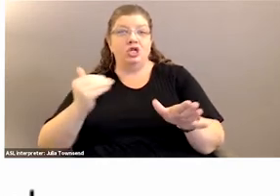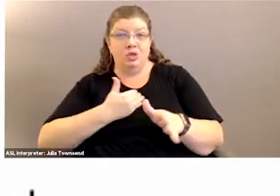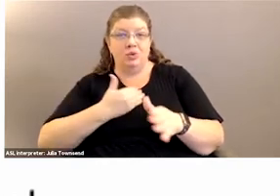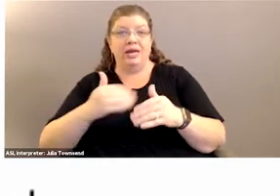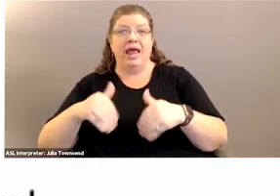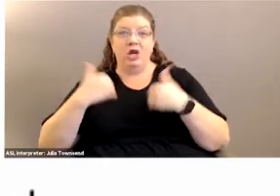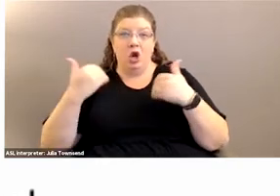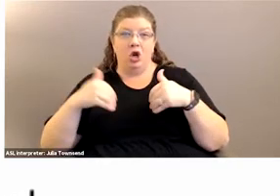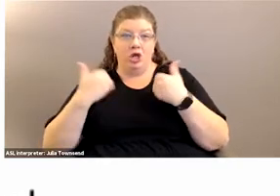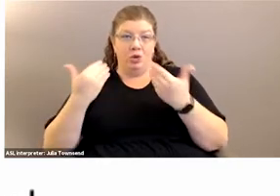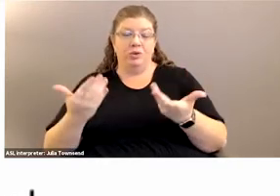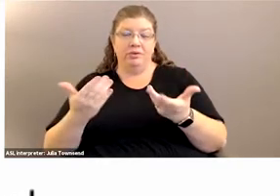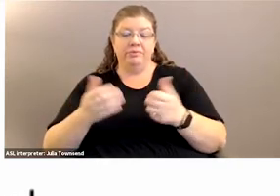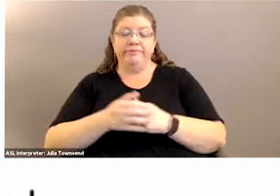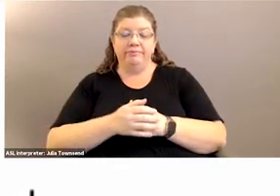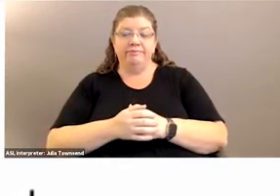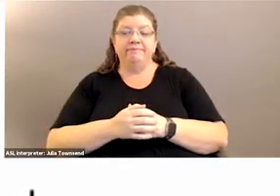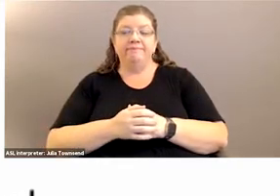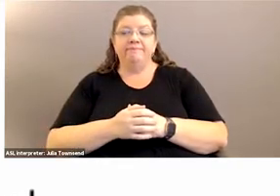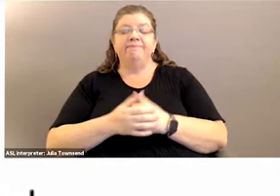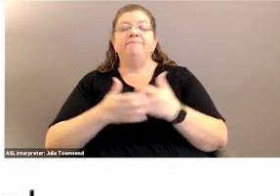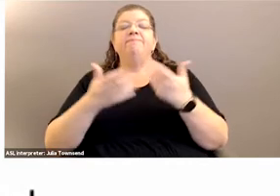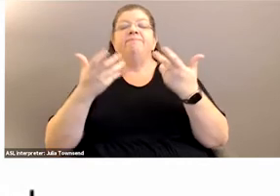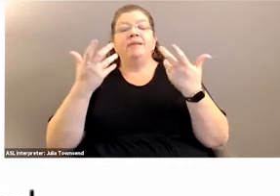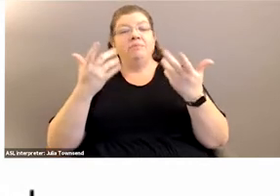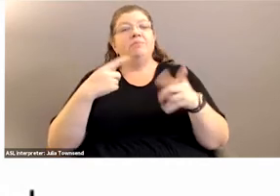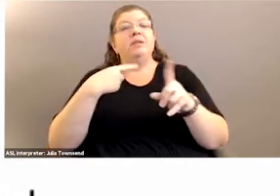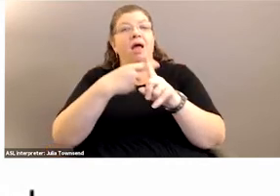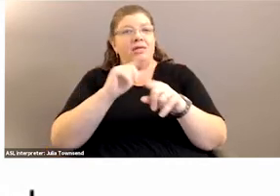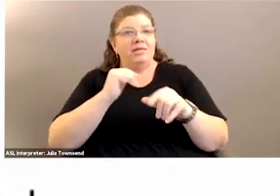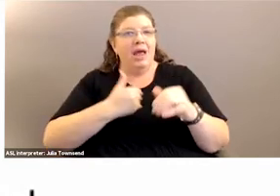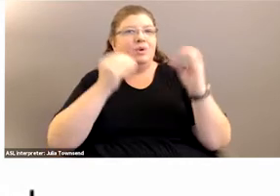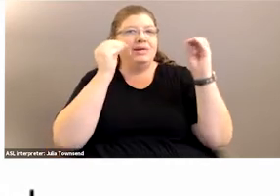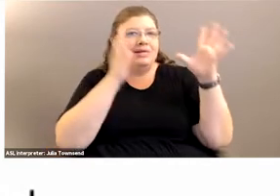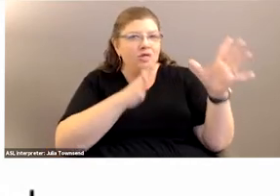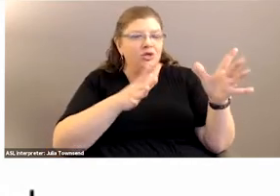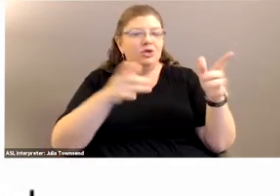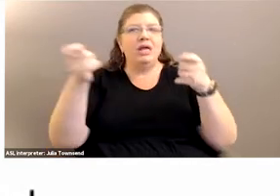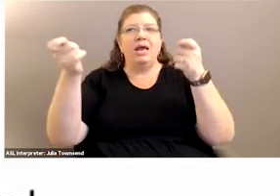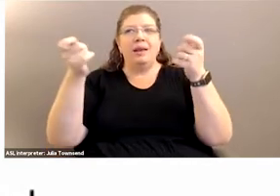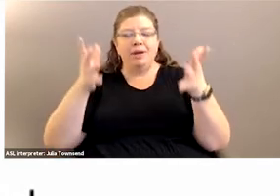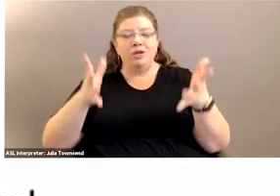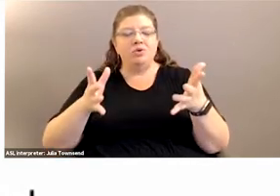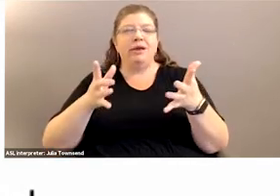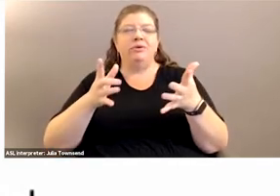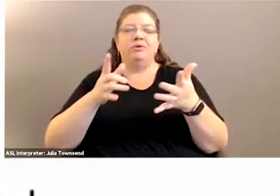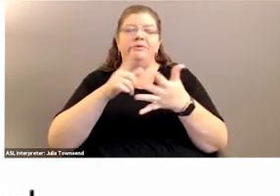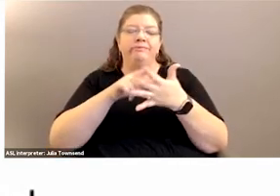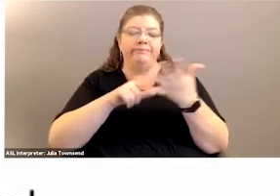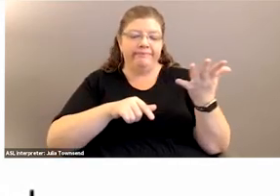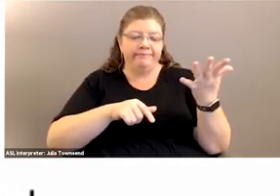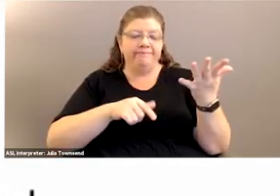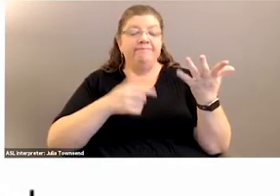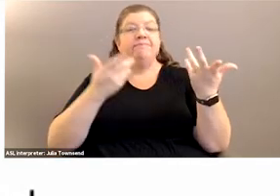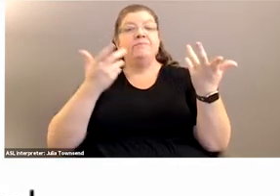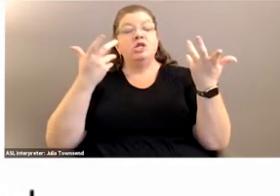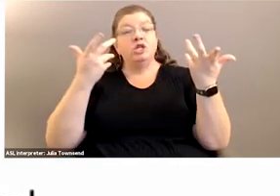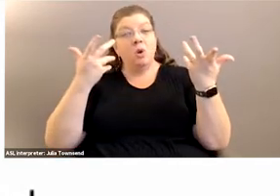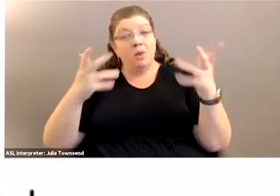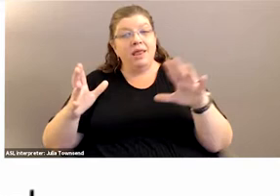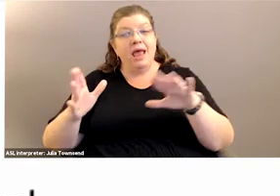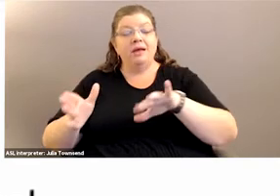youth and by way of that our teachers and our administrators so with that i will